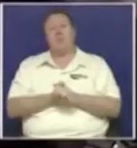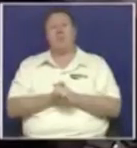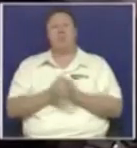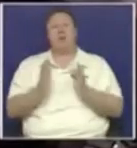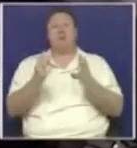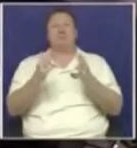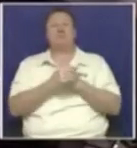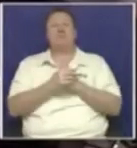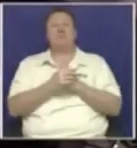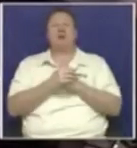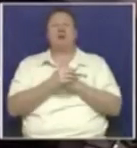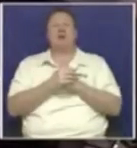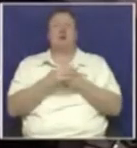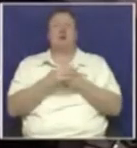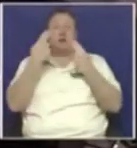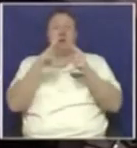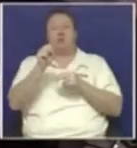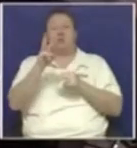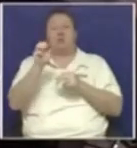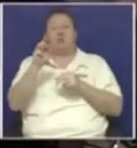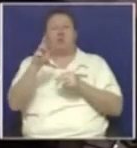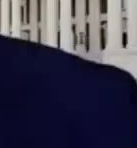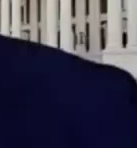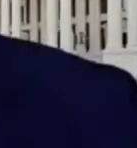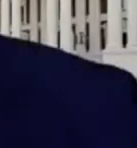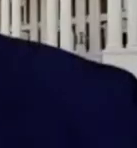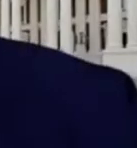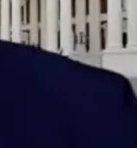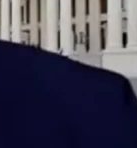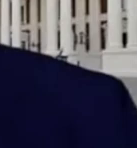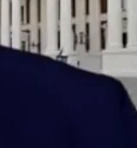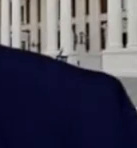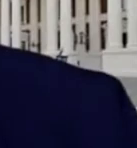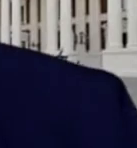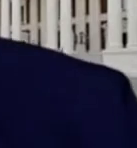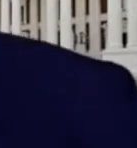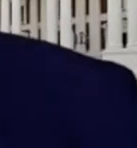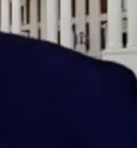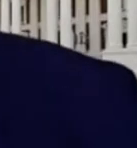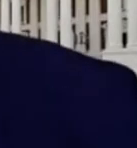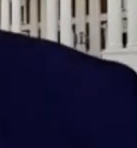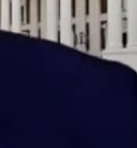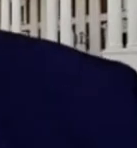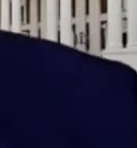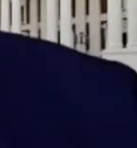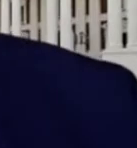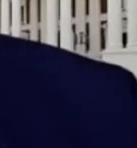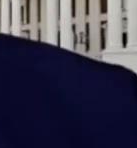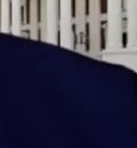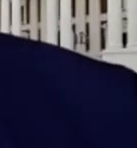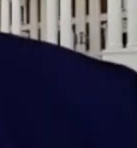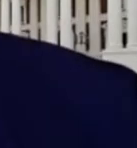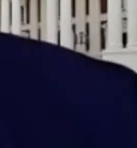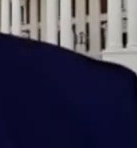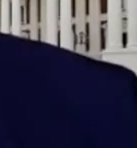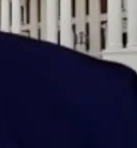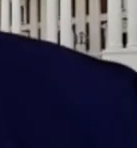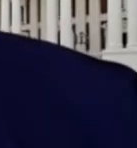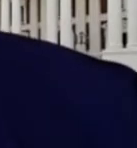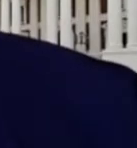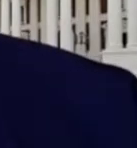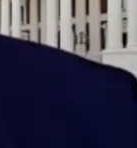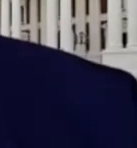The Honorable Swart. Thank you. Thank you, House Chair. House Chair, the ACDP shares